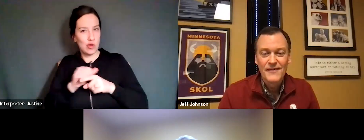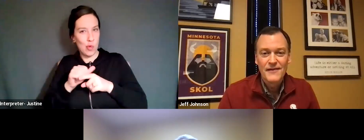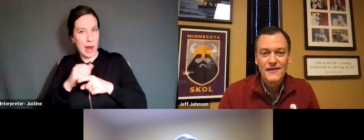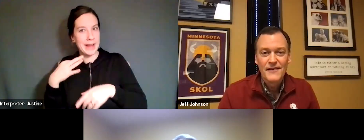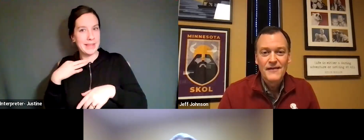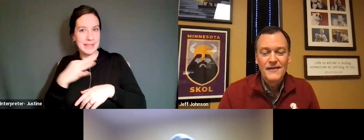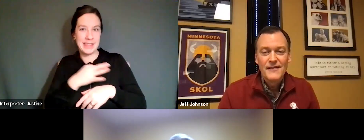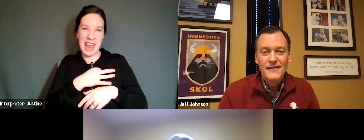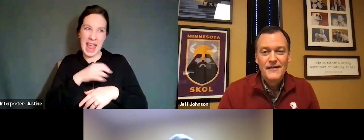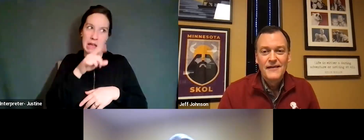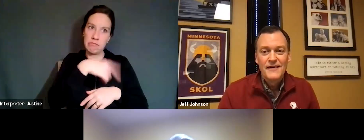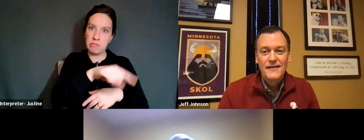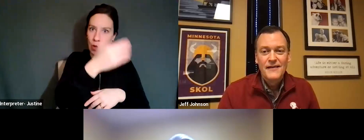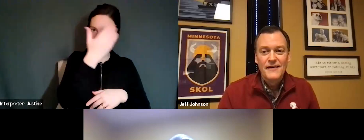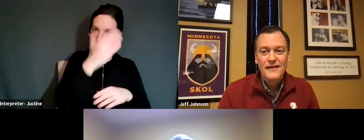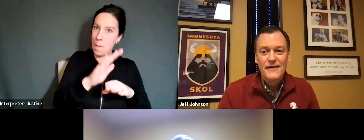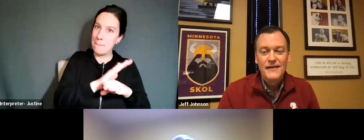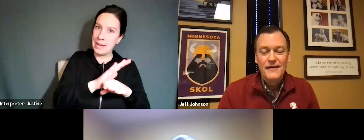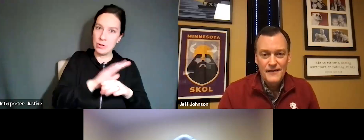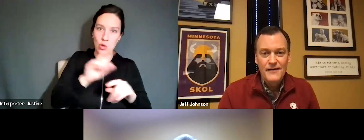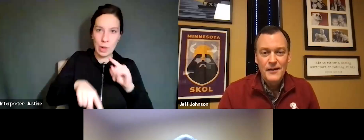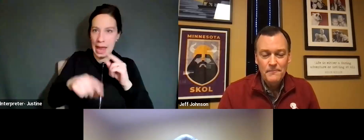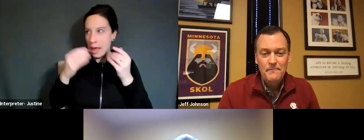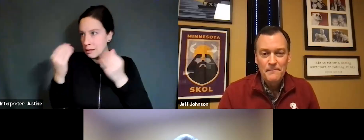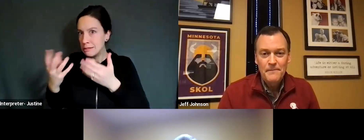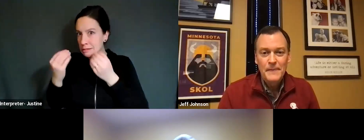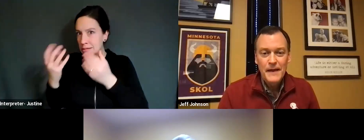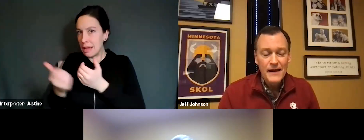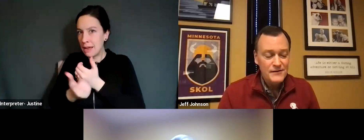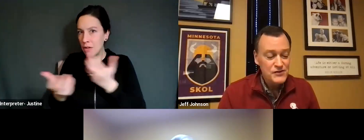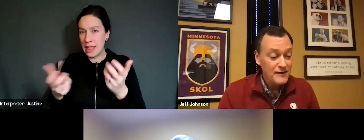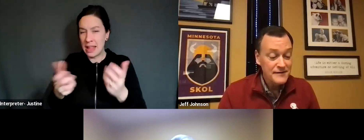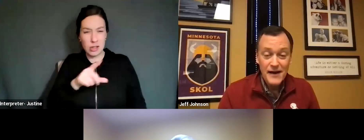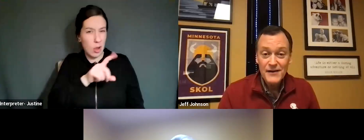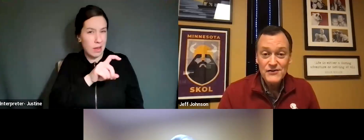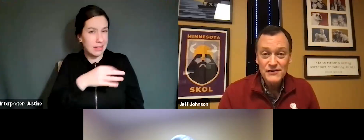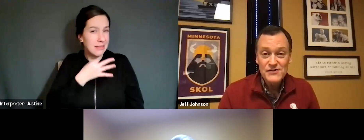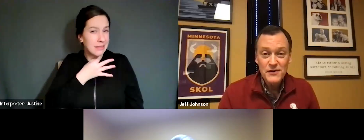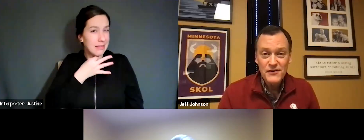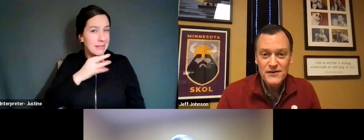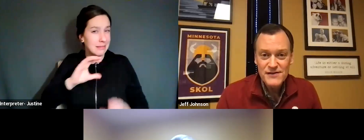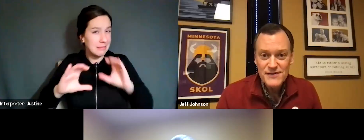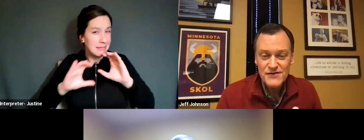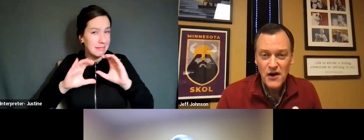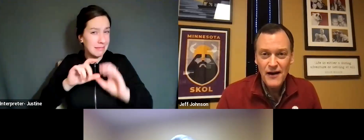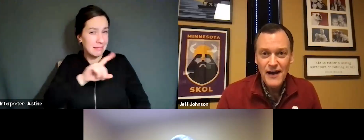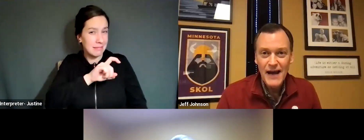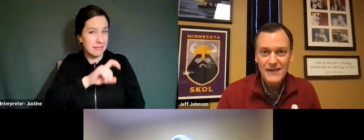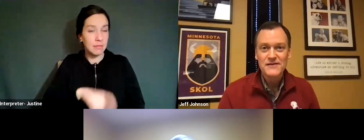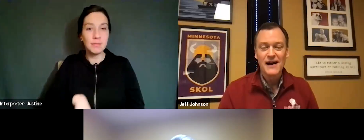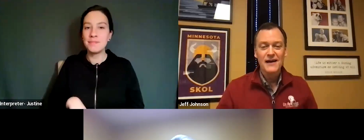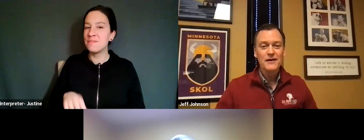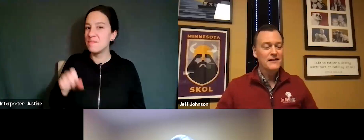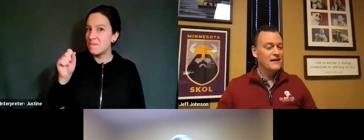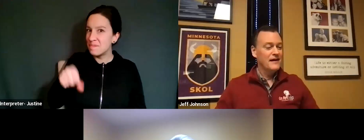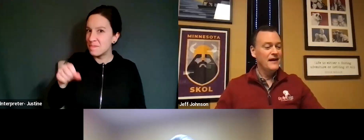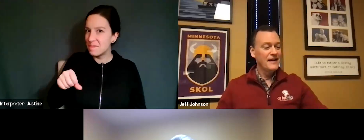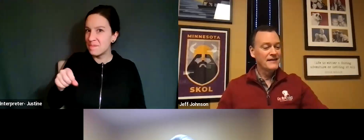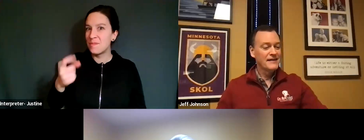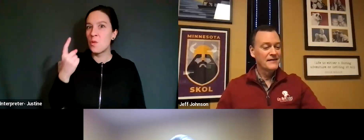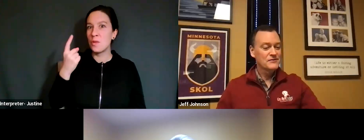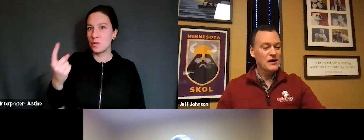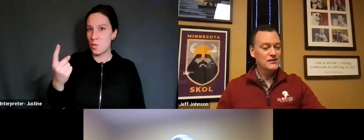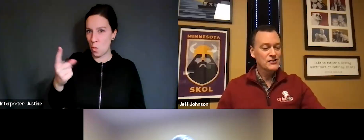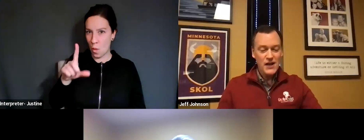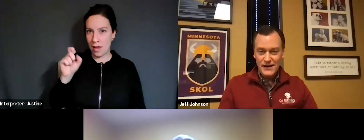So is there any word on that? Yeah, so I actually, this is one of the questions I saw ahead of time,